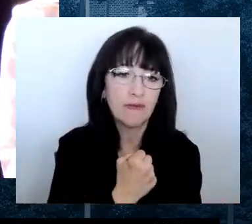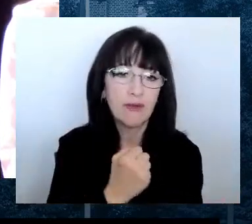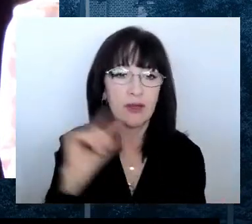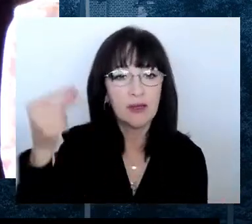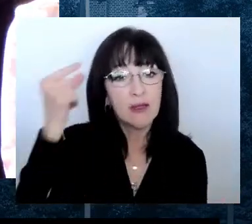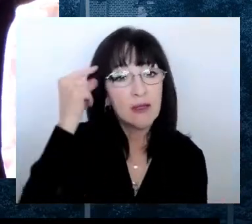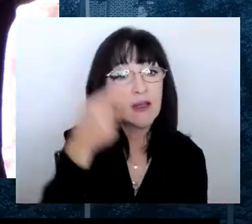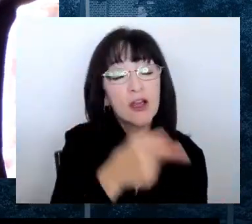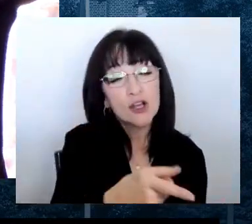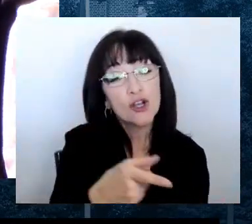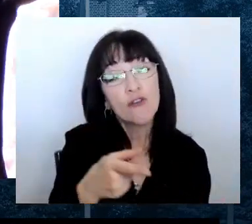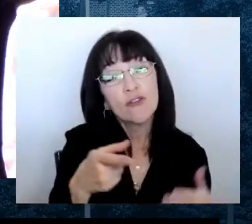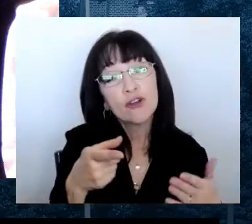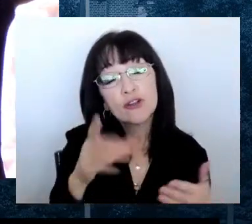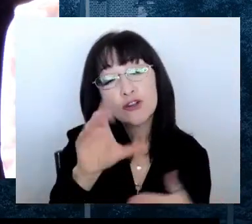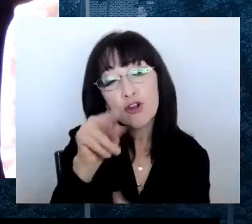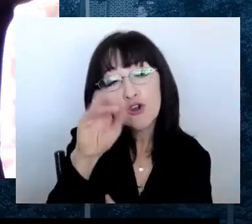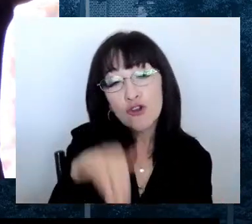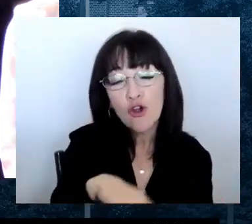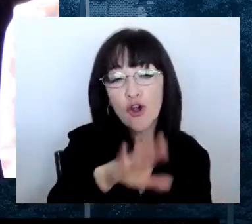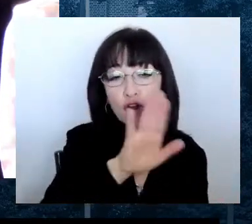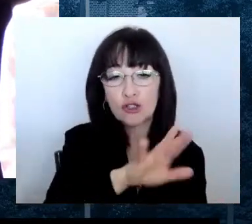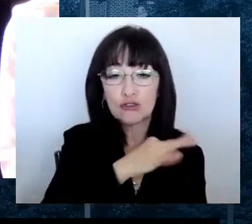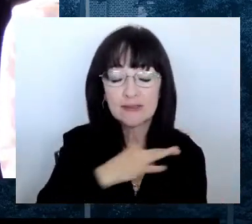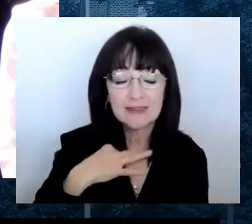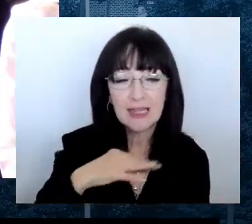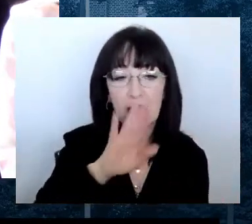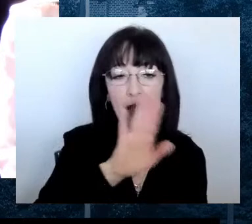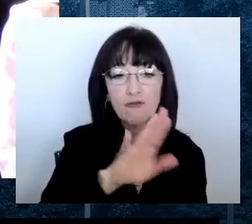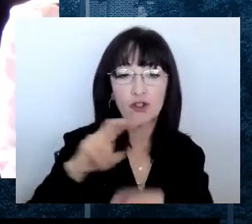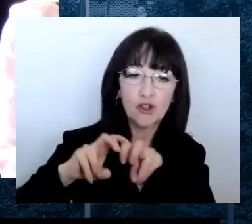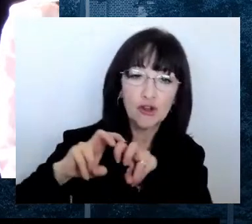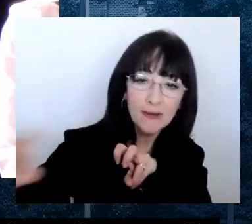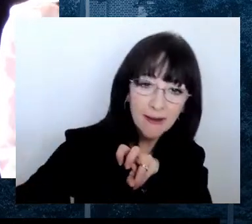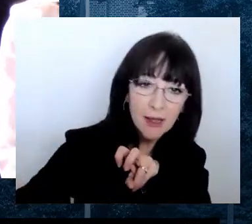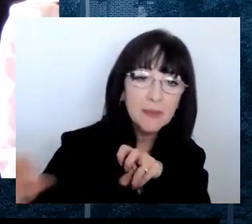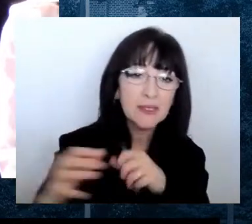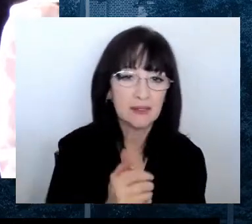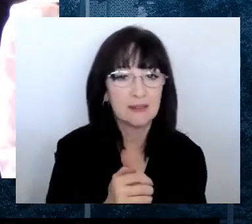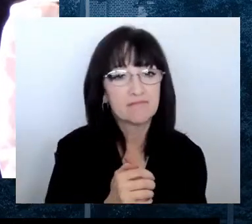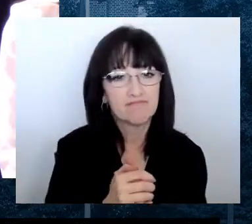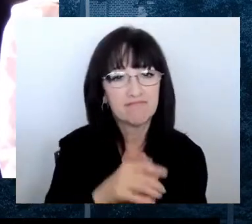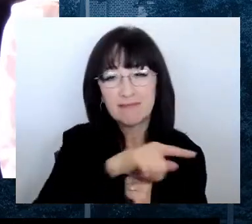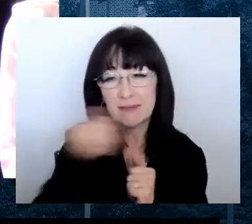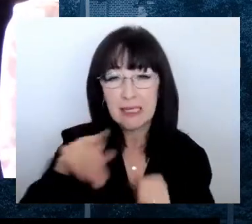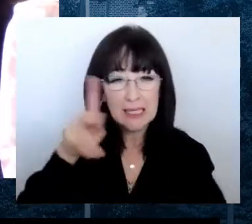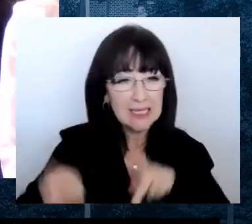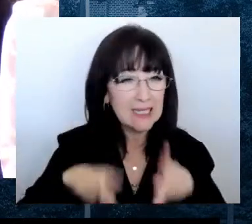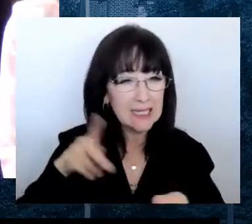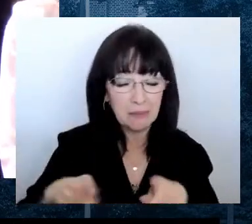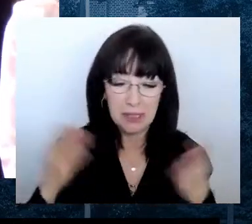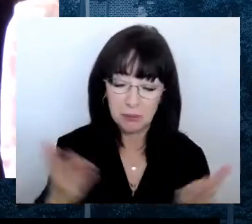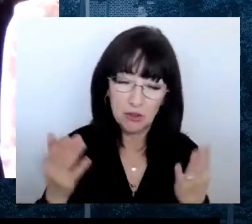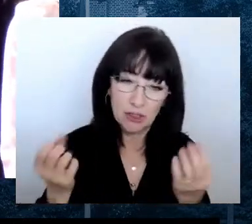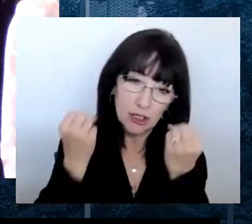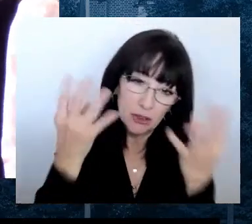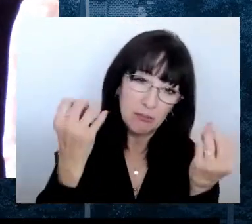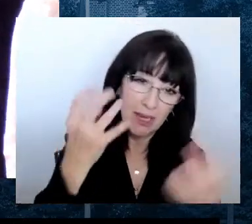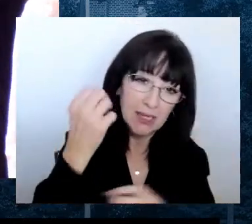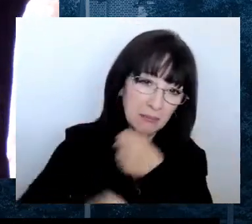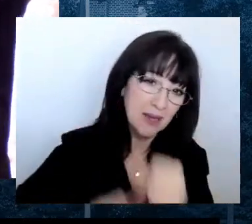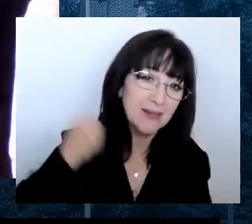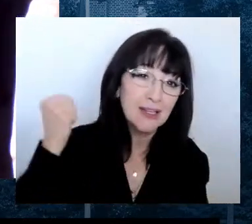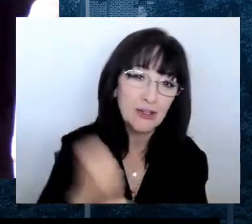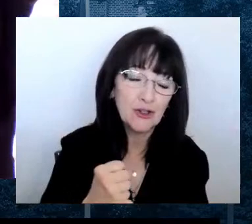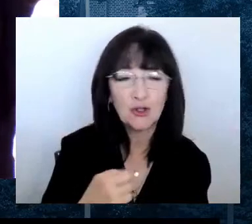all the other stakeholders, elected officials, and the grassroots efforts that made today possible deserve chapters written about them, and I hope someone does that.